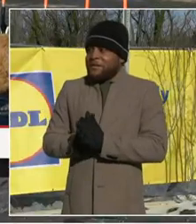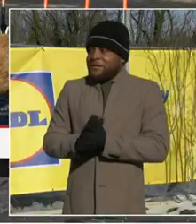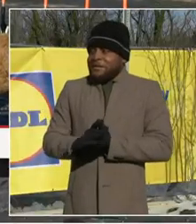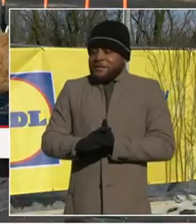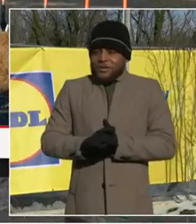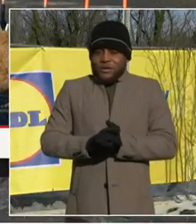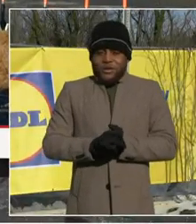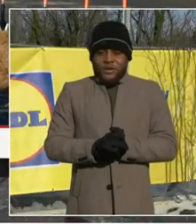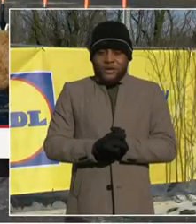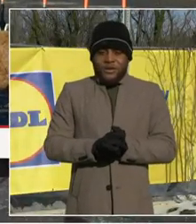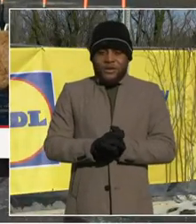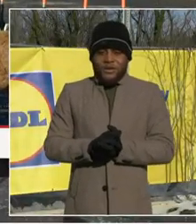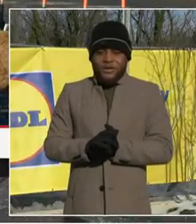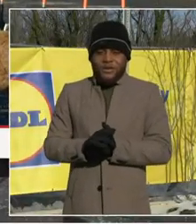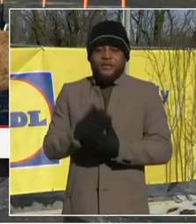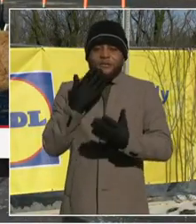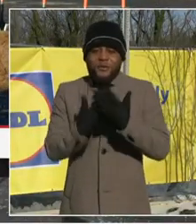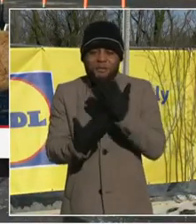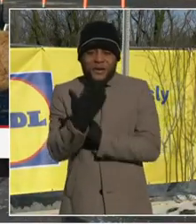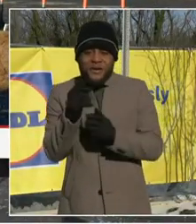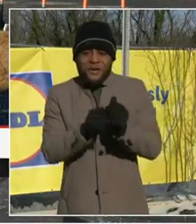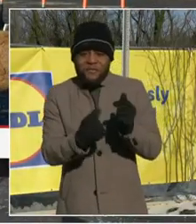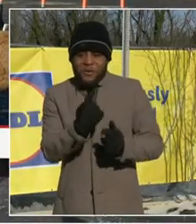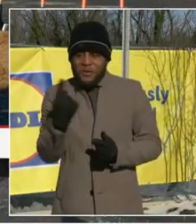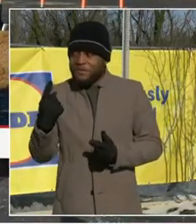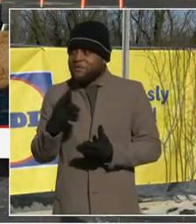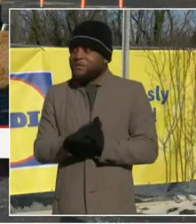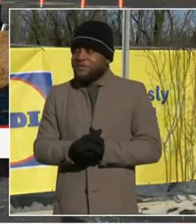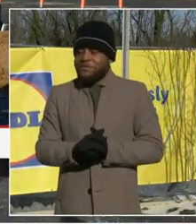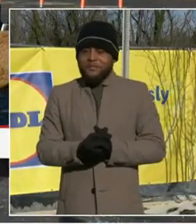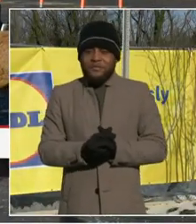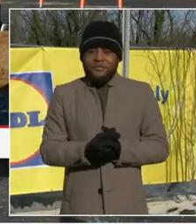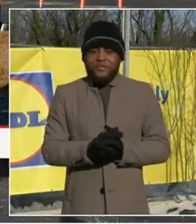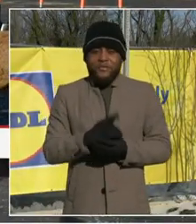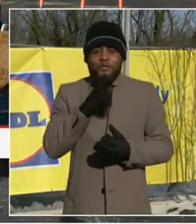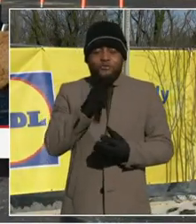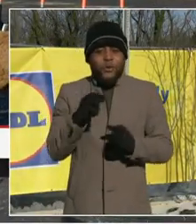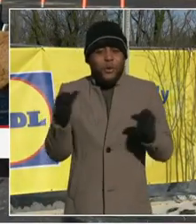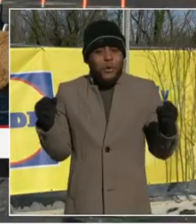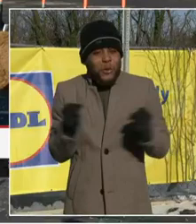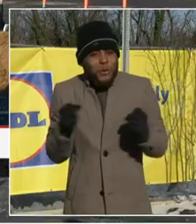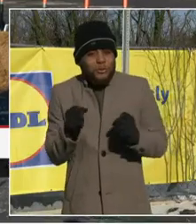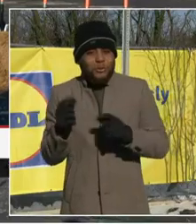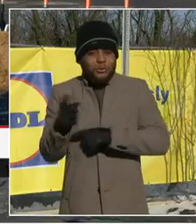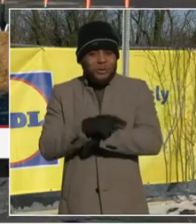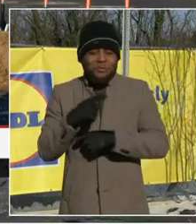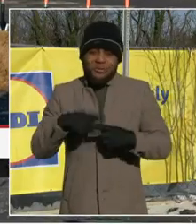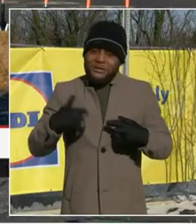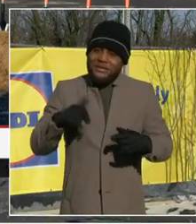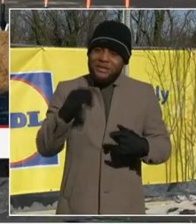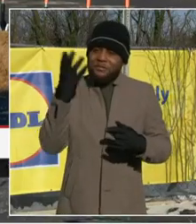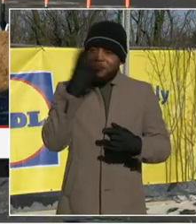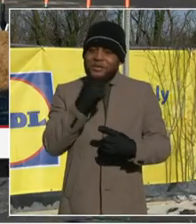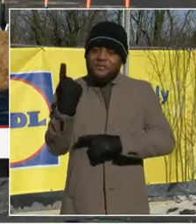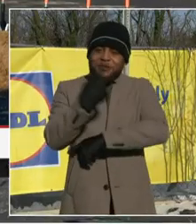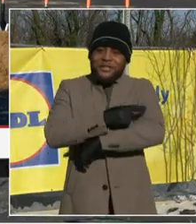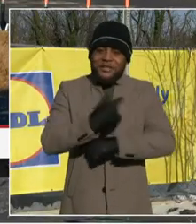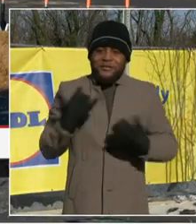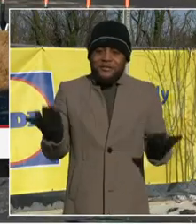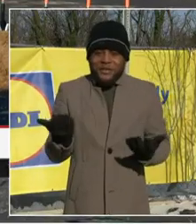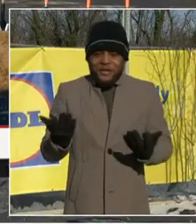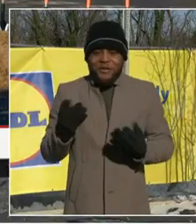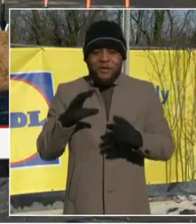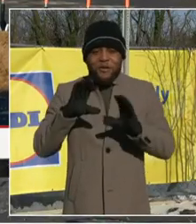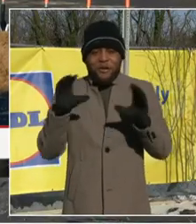Good morning, everybody. It is a brisk day and a beautiful day here in Ward 7 and here